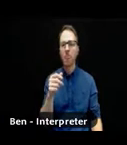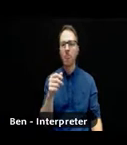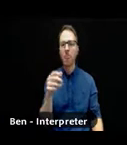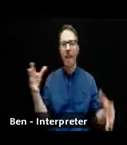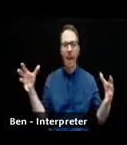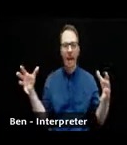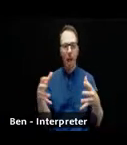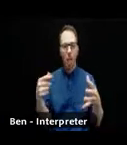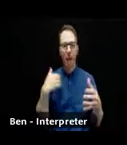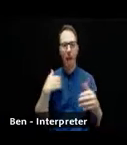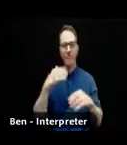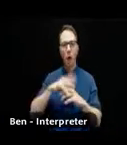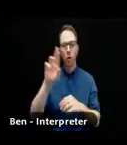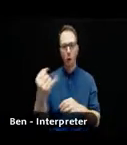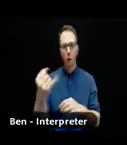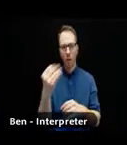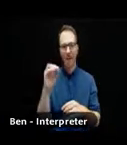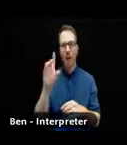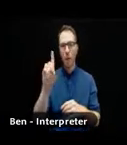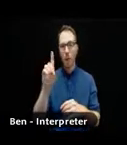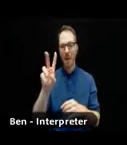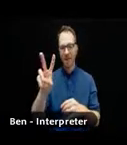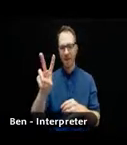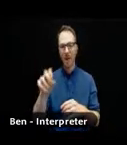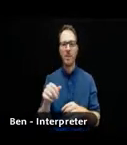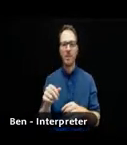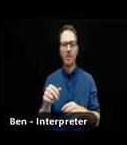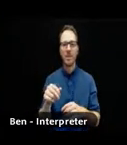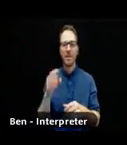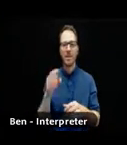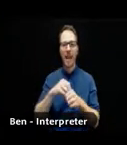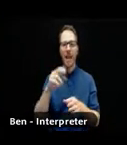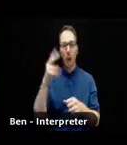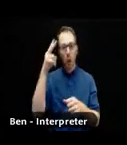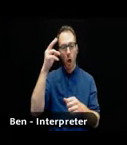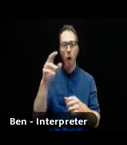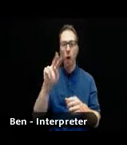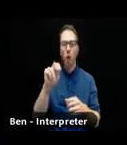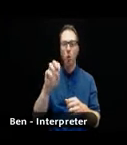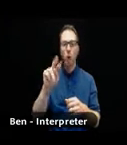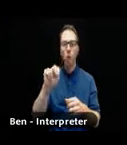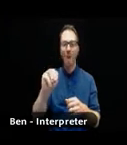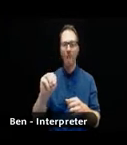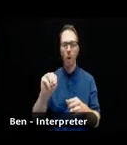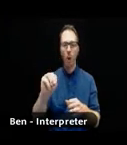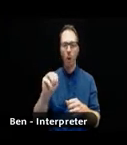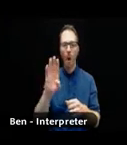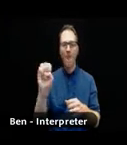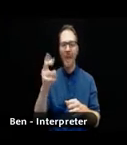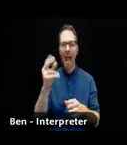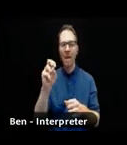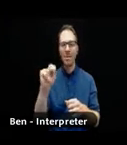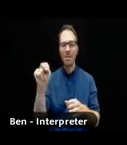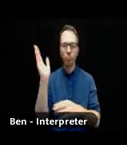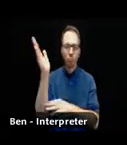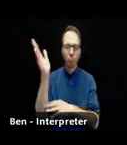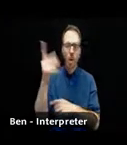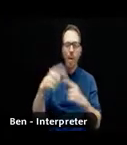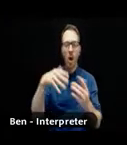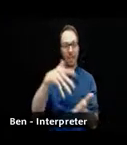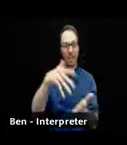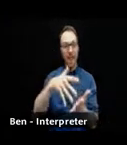had on restorative justice and domestic violence in New Mexico, what B. Hansen had spoken about, a study that showed